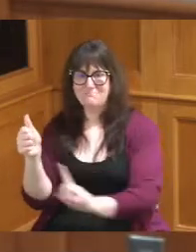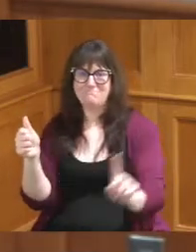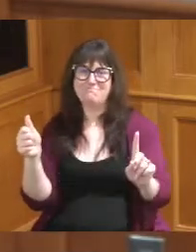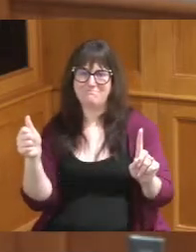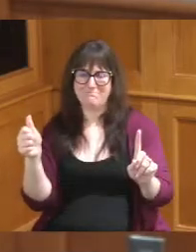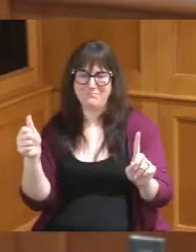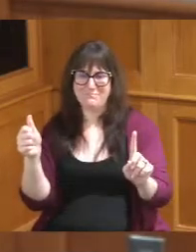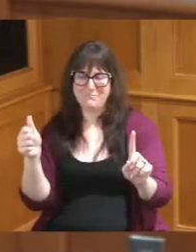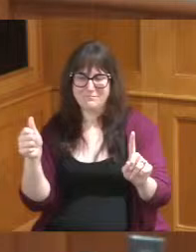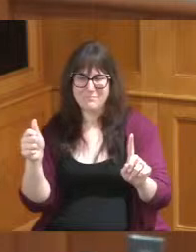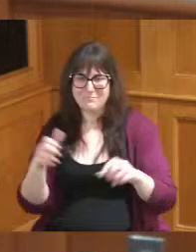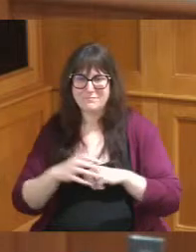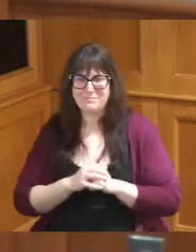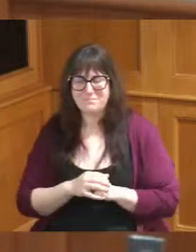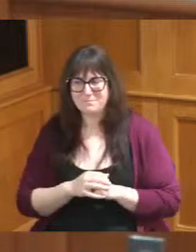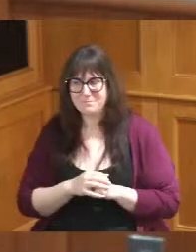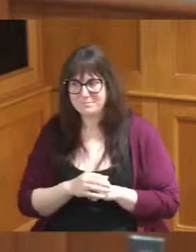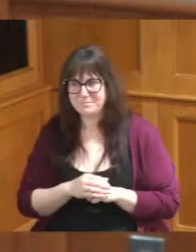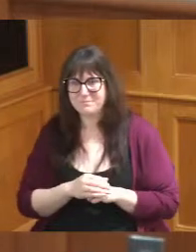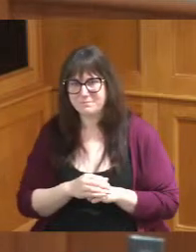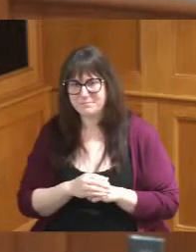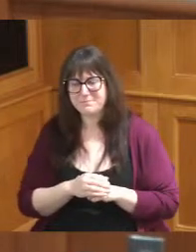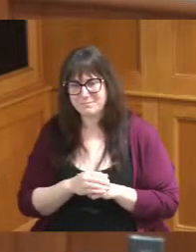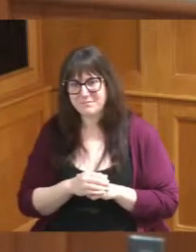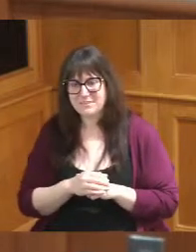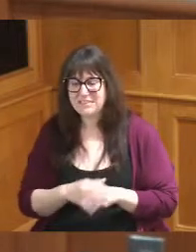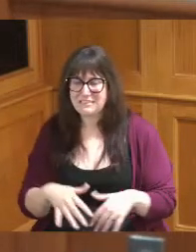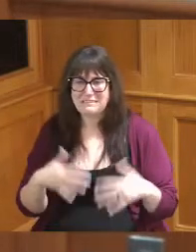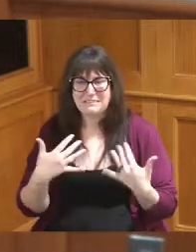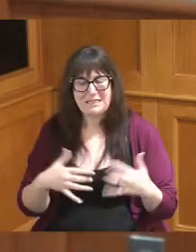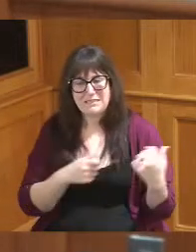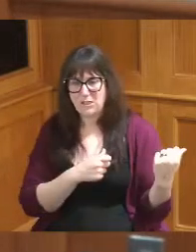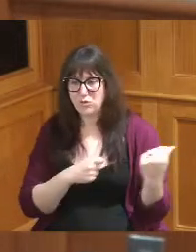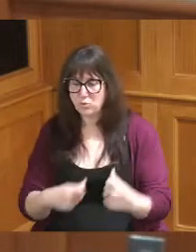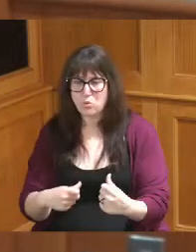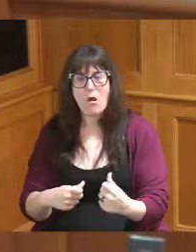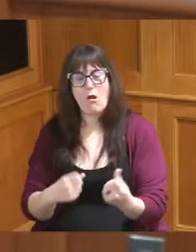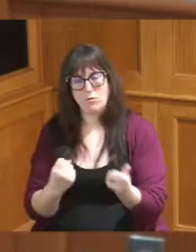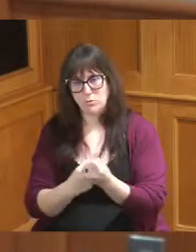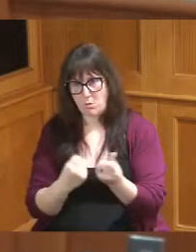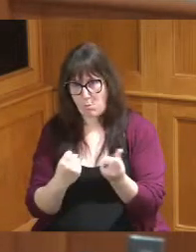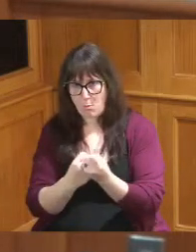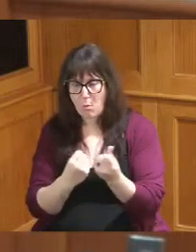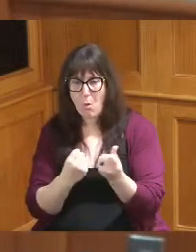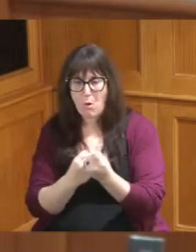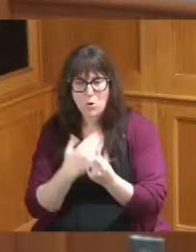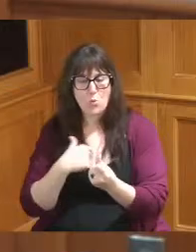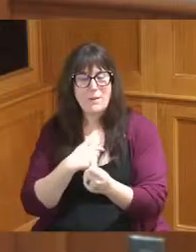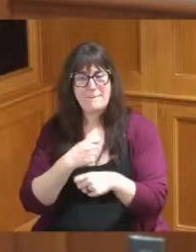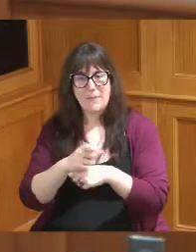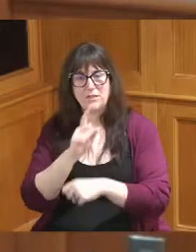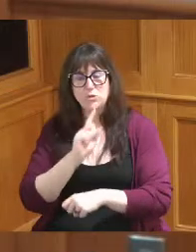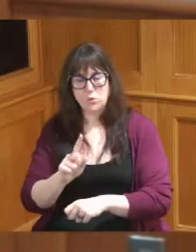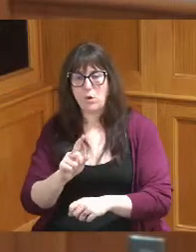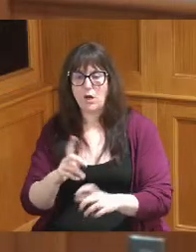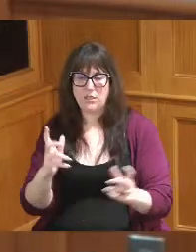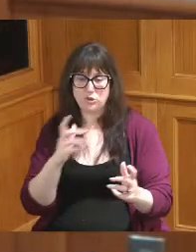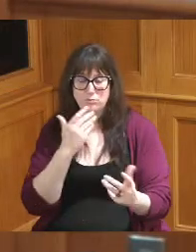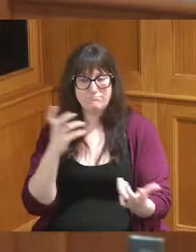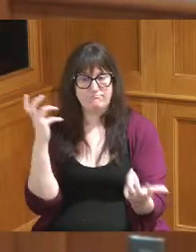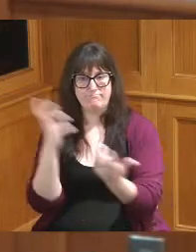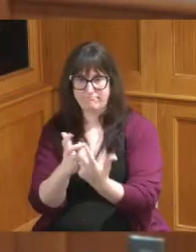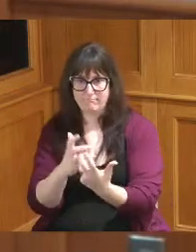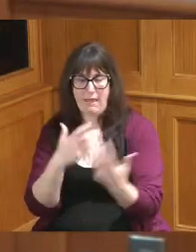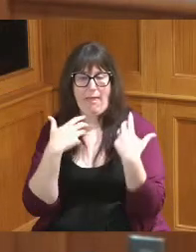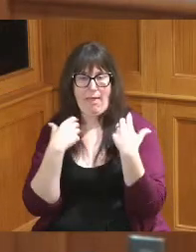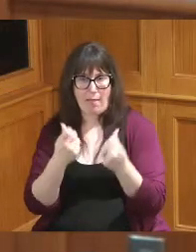that definitely is a very strong support that we make sure that it's a very